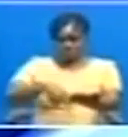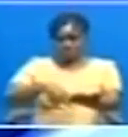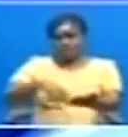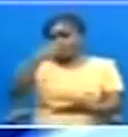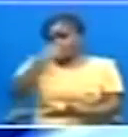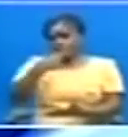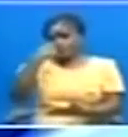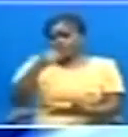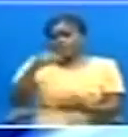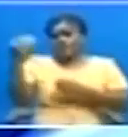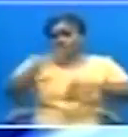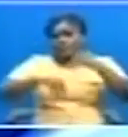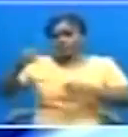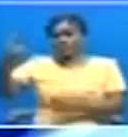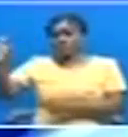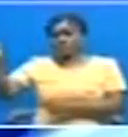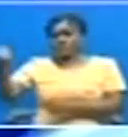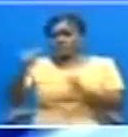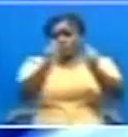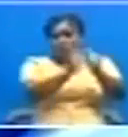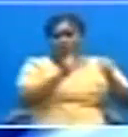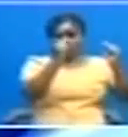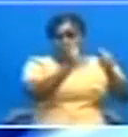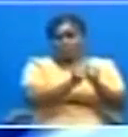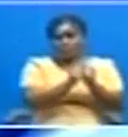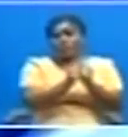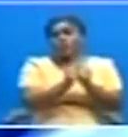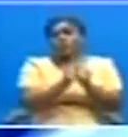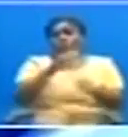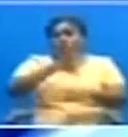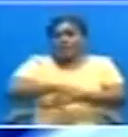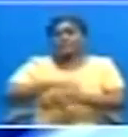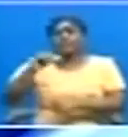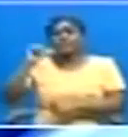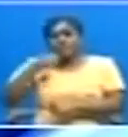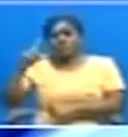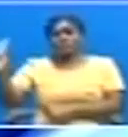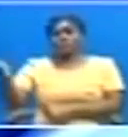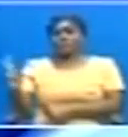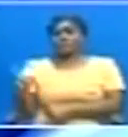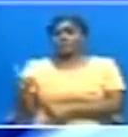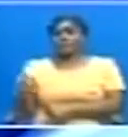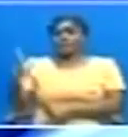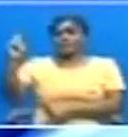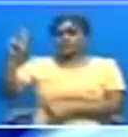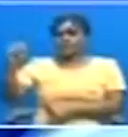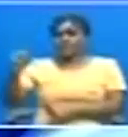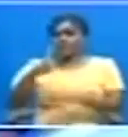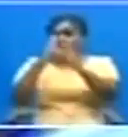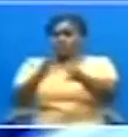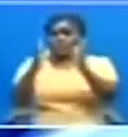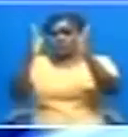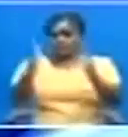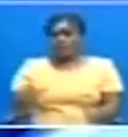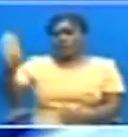go to the poll on October 25th to elect a successor to incumbent President Jakaya Kikwete. Here is KTN's news